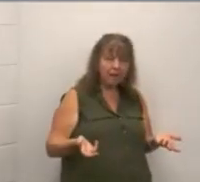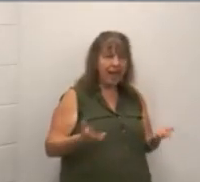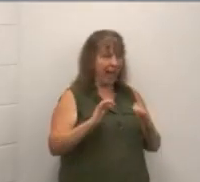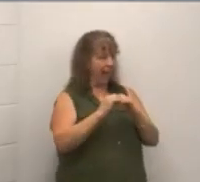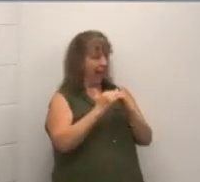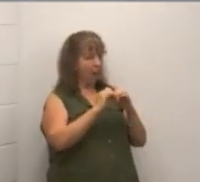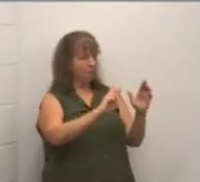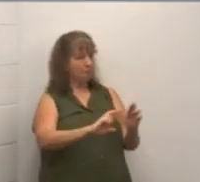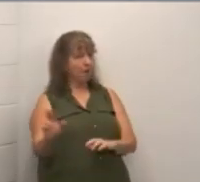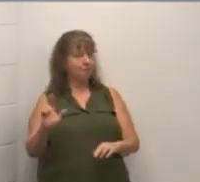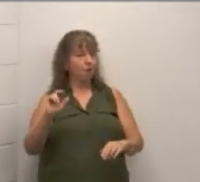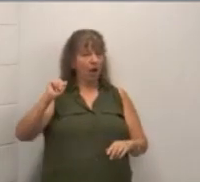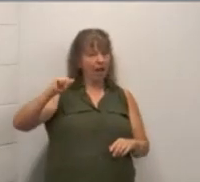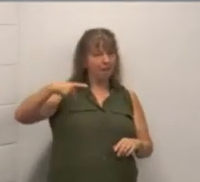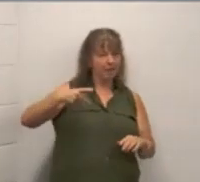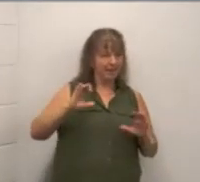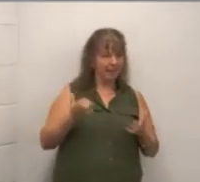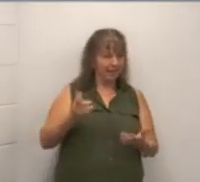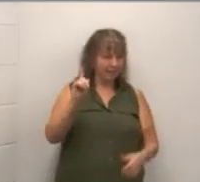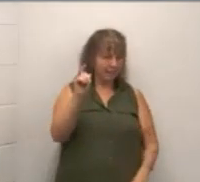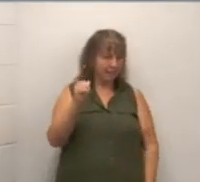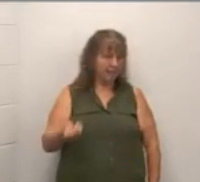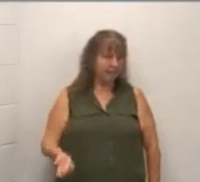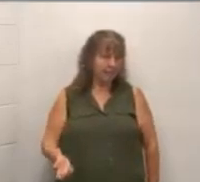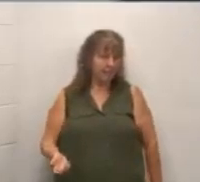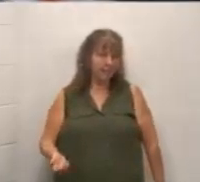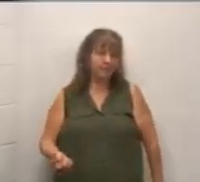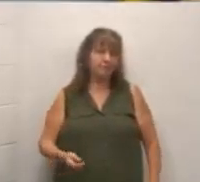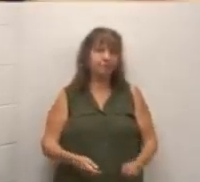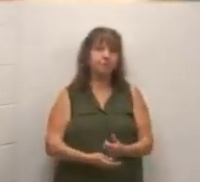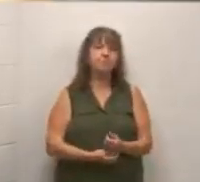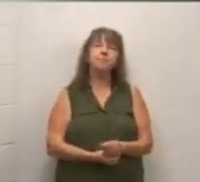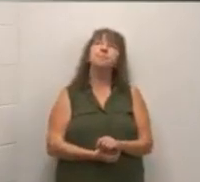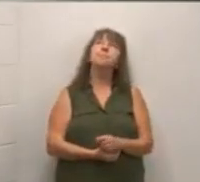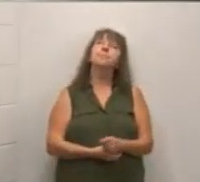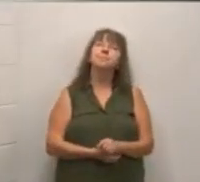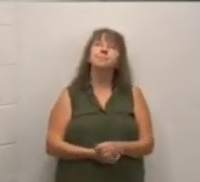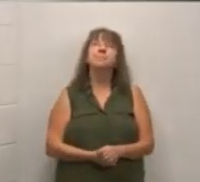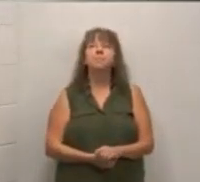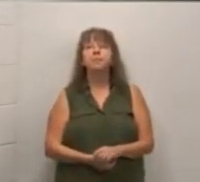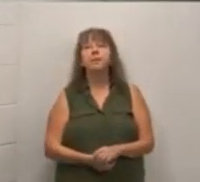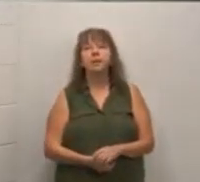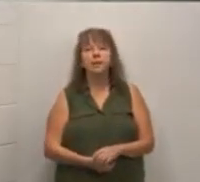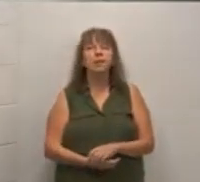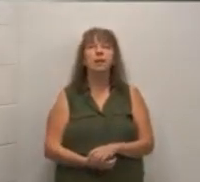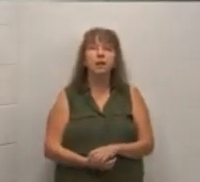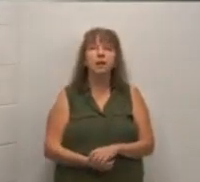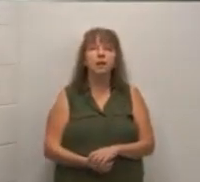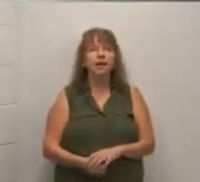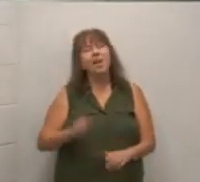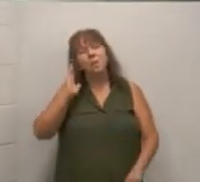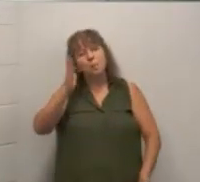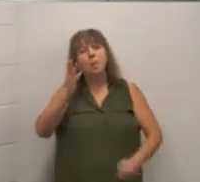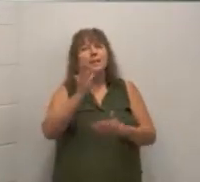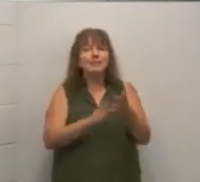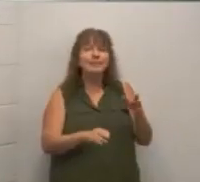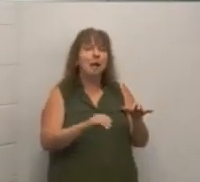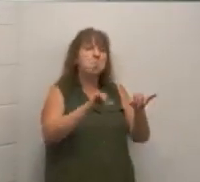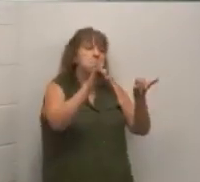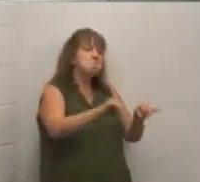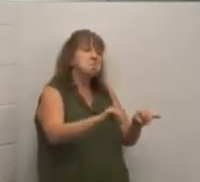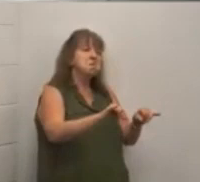AP expectations if this is the case? So I think to some extent there may be some of that repeat of the